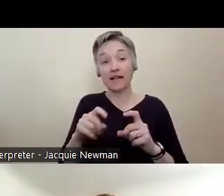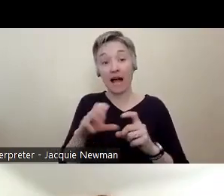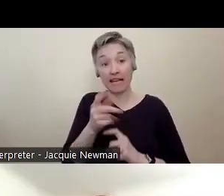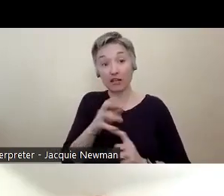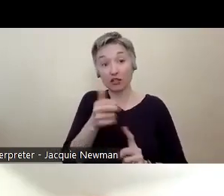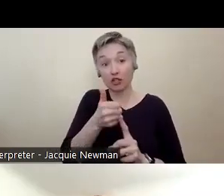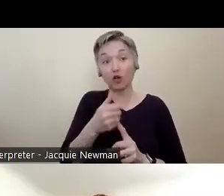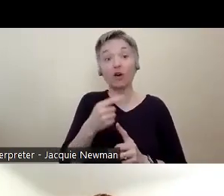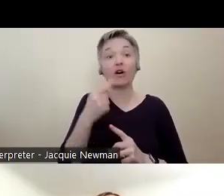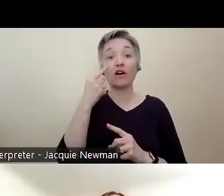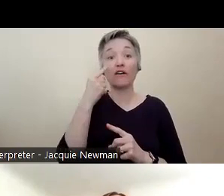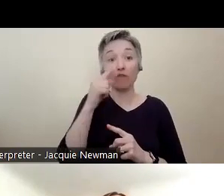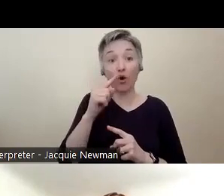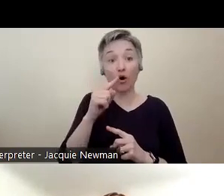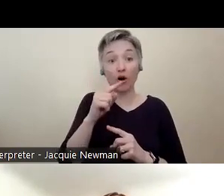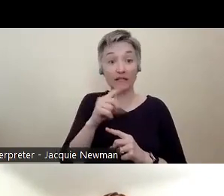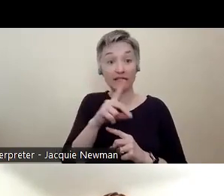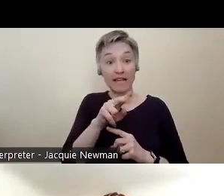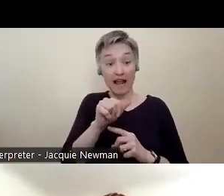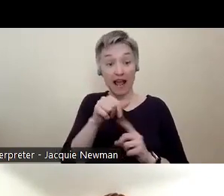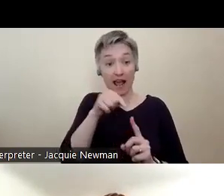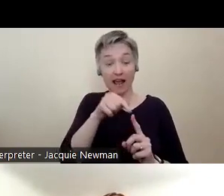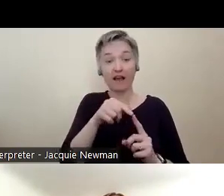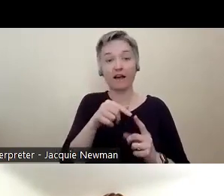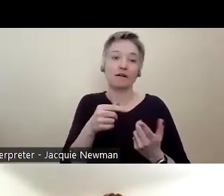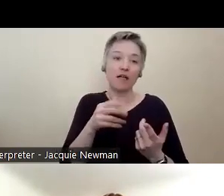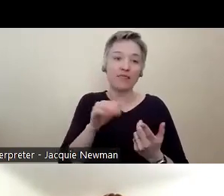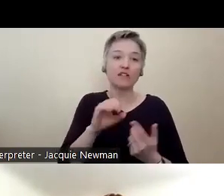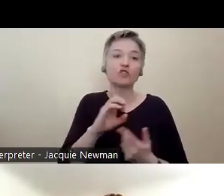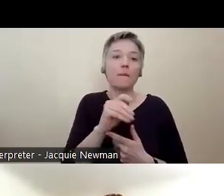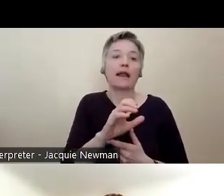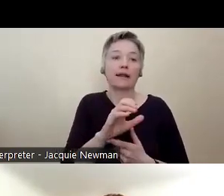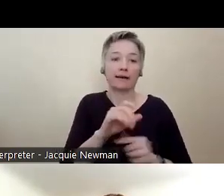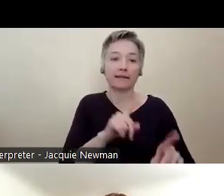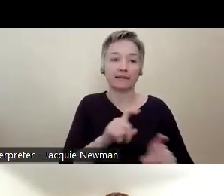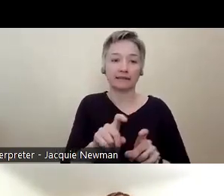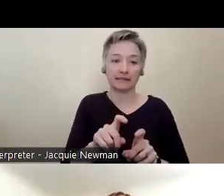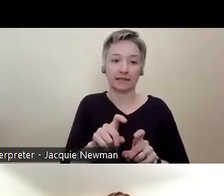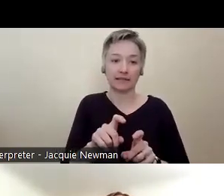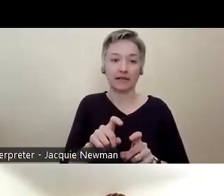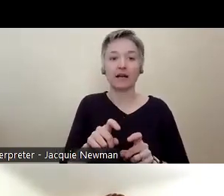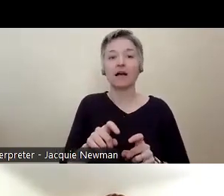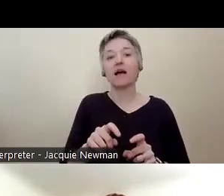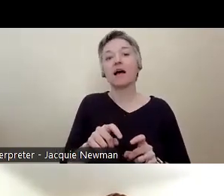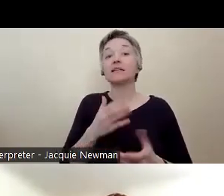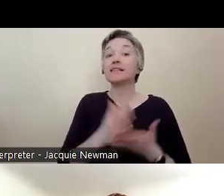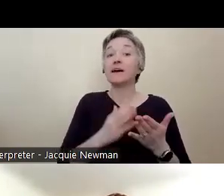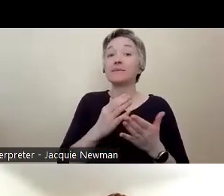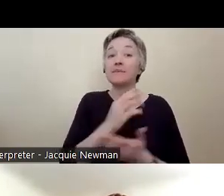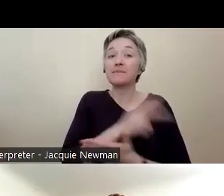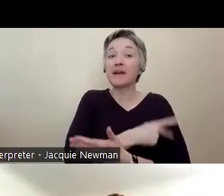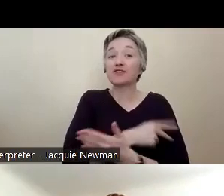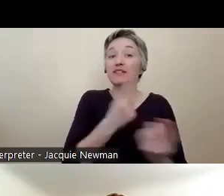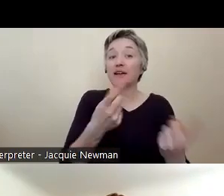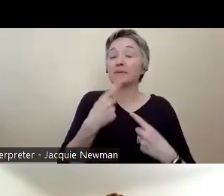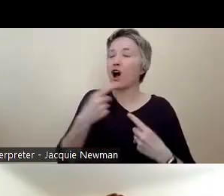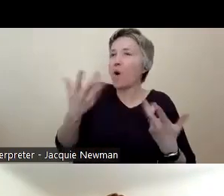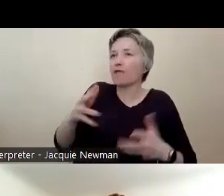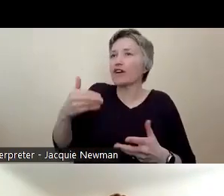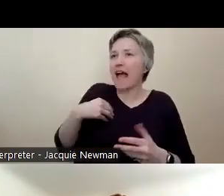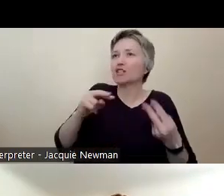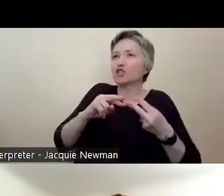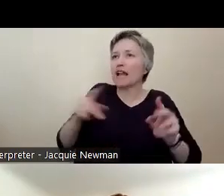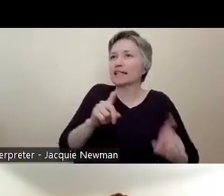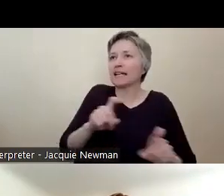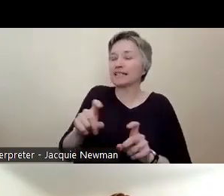not genetic testing. So sometimes we have patients come in and say, well, I already had genetic testing. Typically, it's something that was ordered through